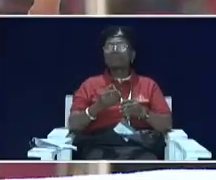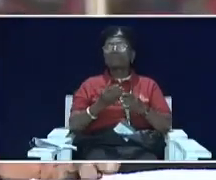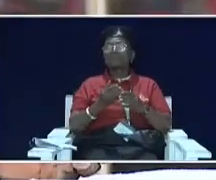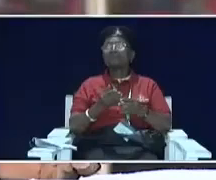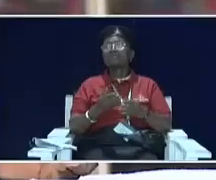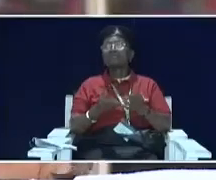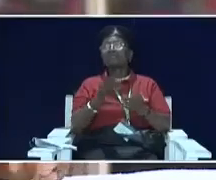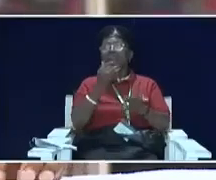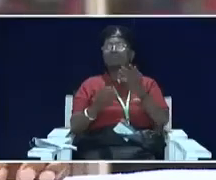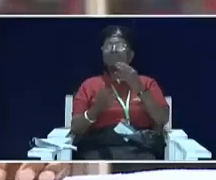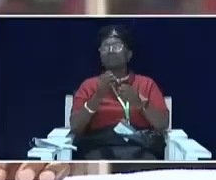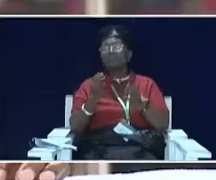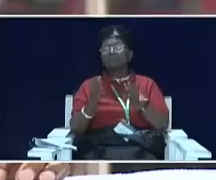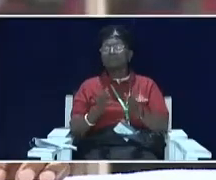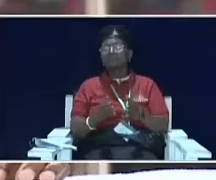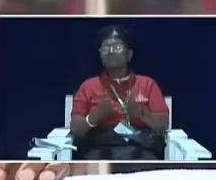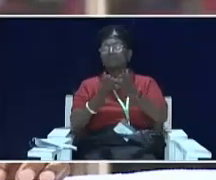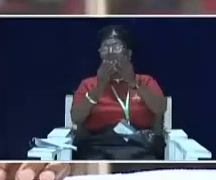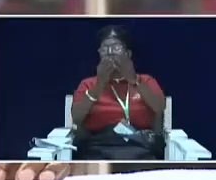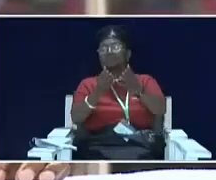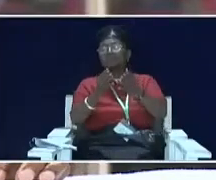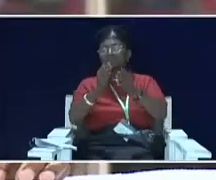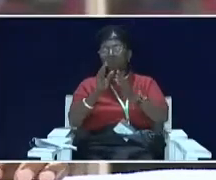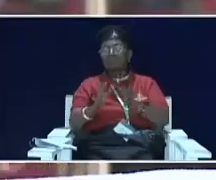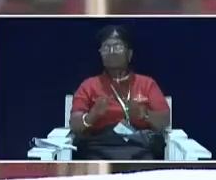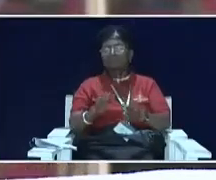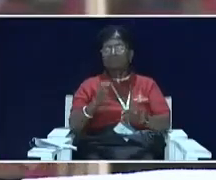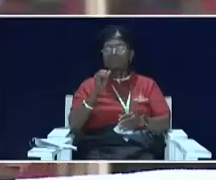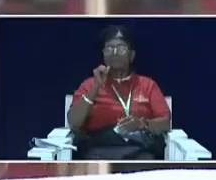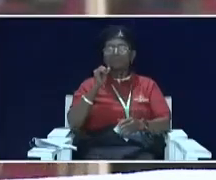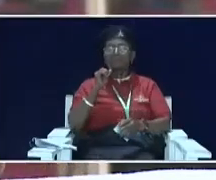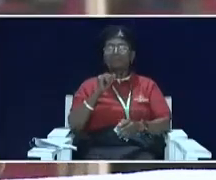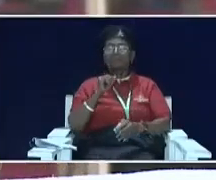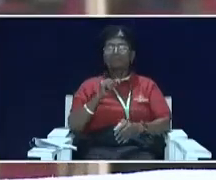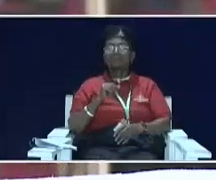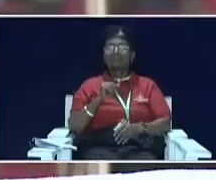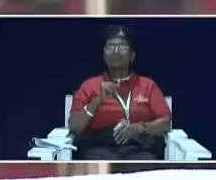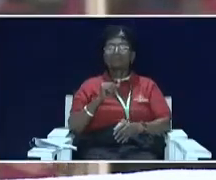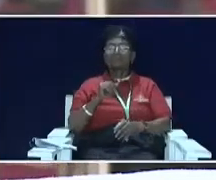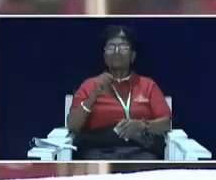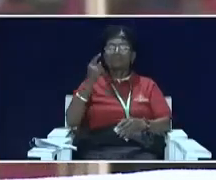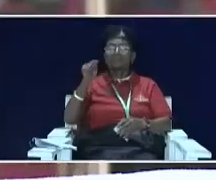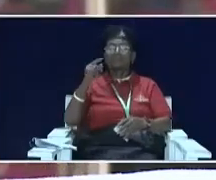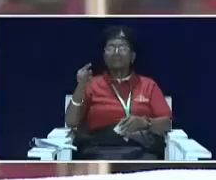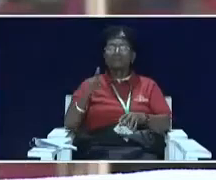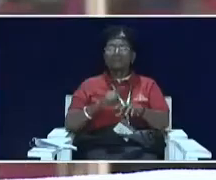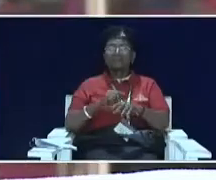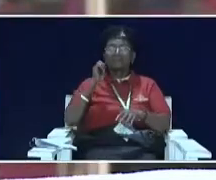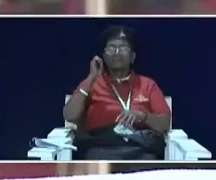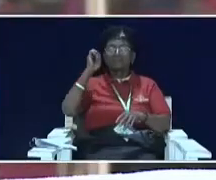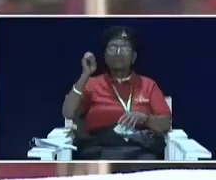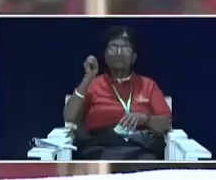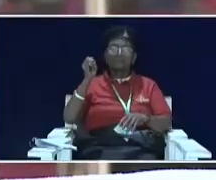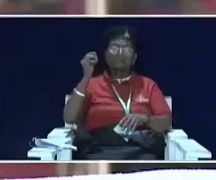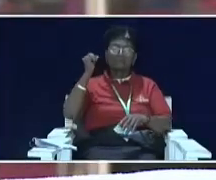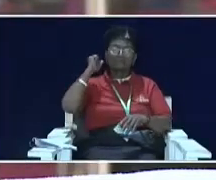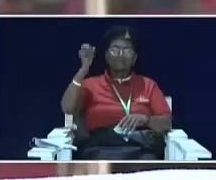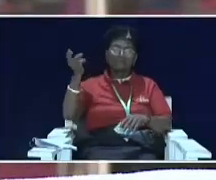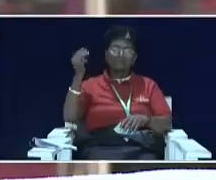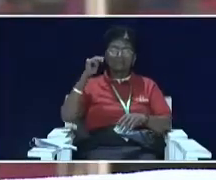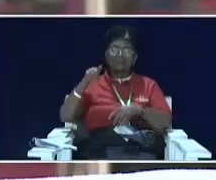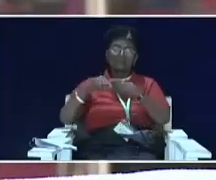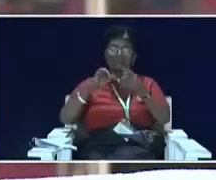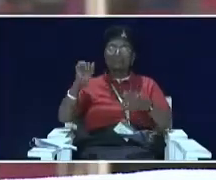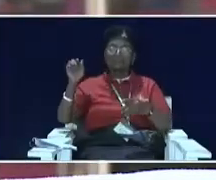You know, she woke up bankrupt. By the time she was going to bed, she had paid all her debt.